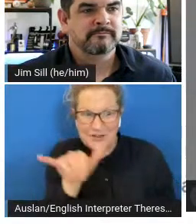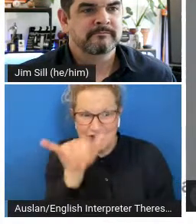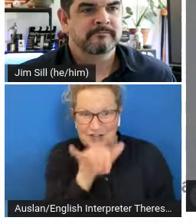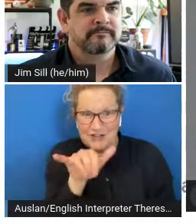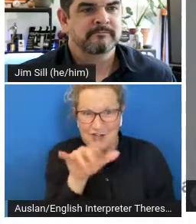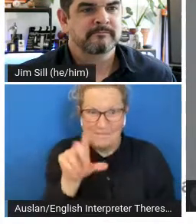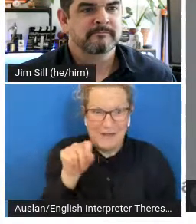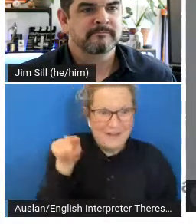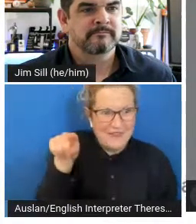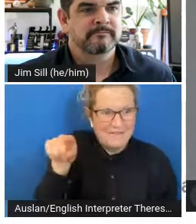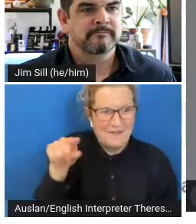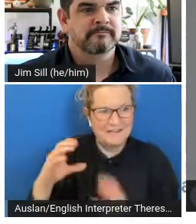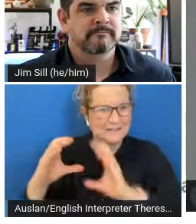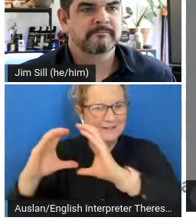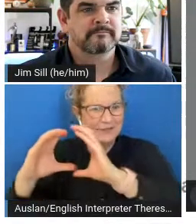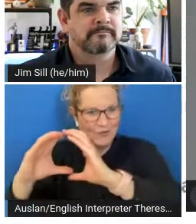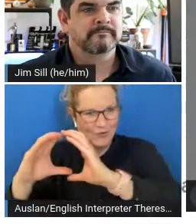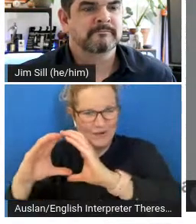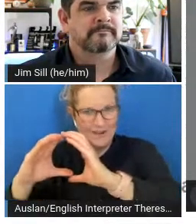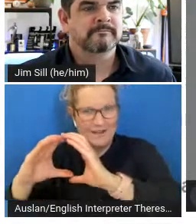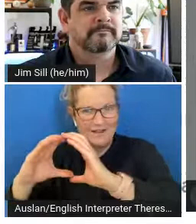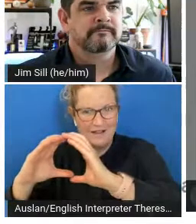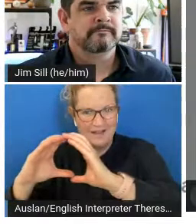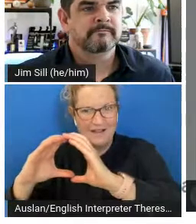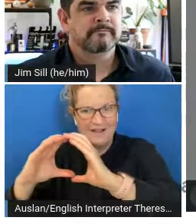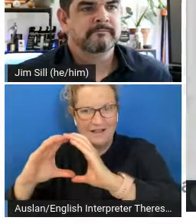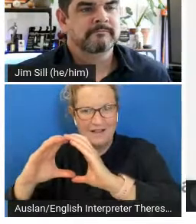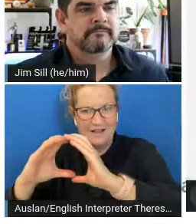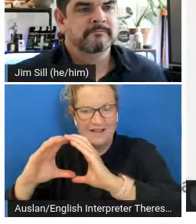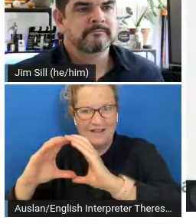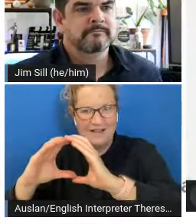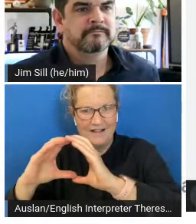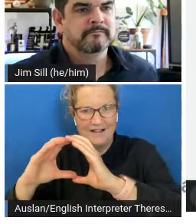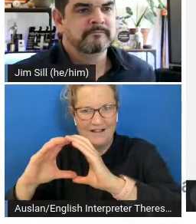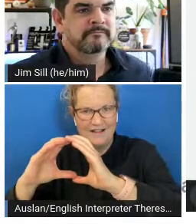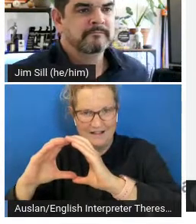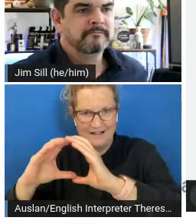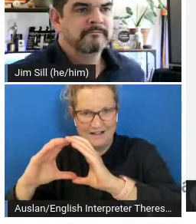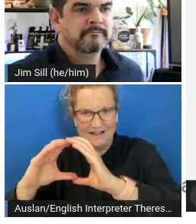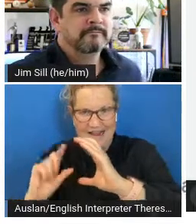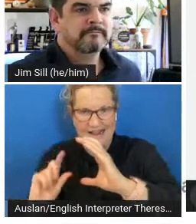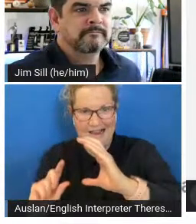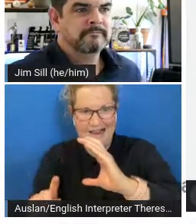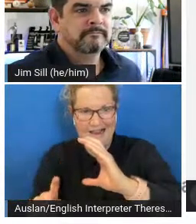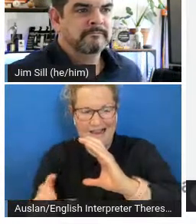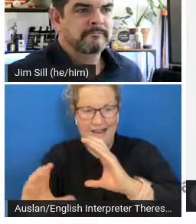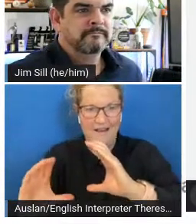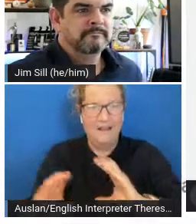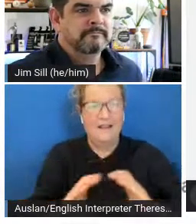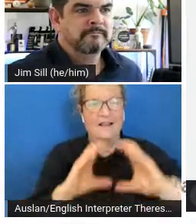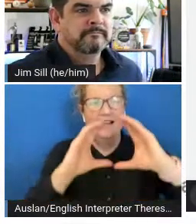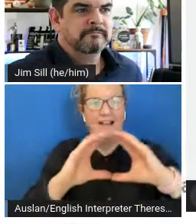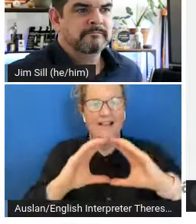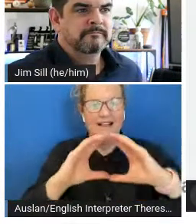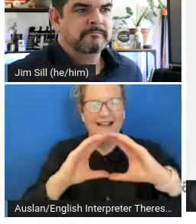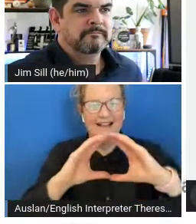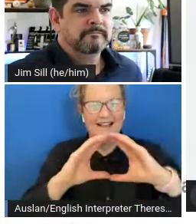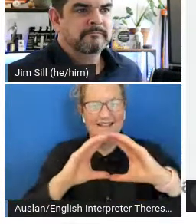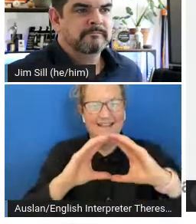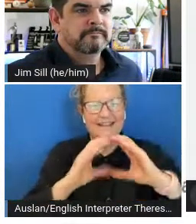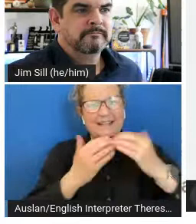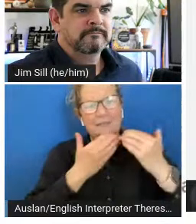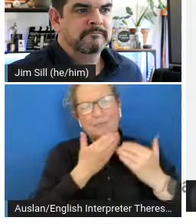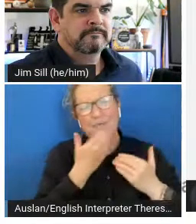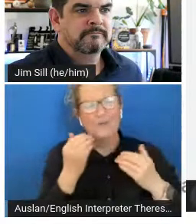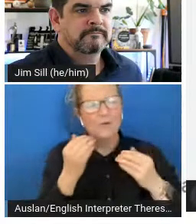the different states, add that in here. And again, I think it's just a beautiful way to represent